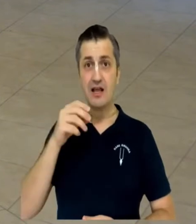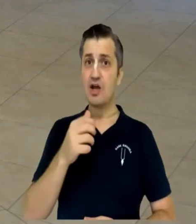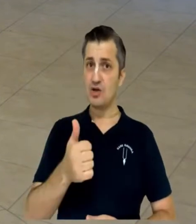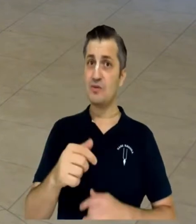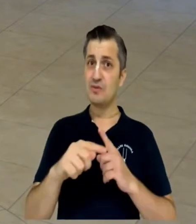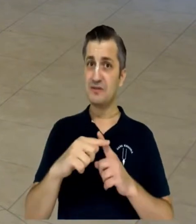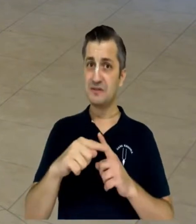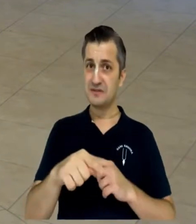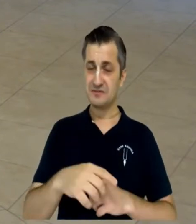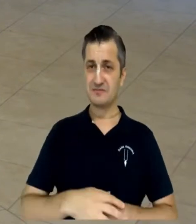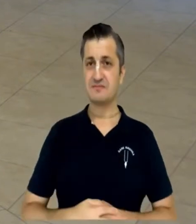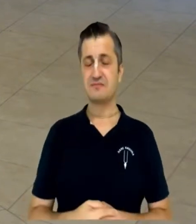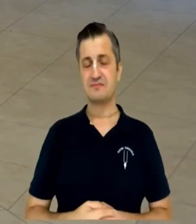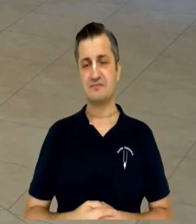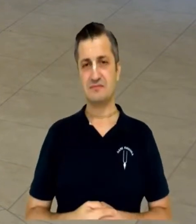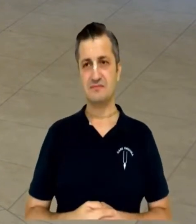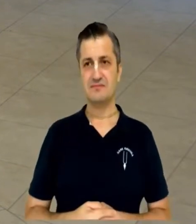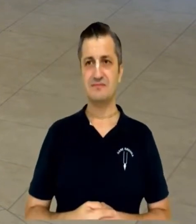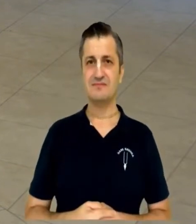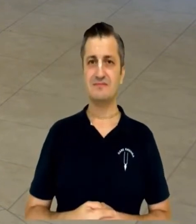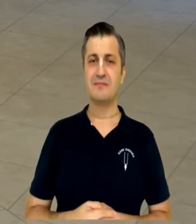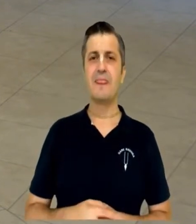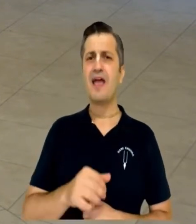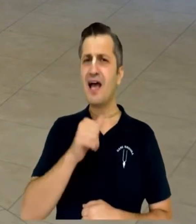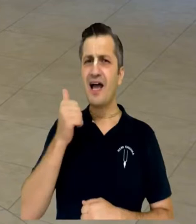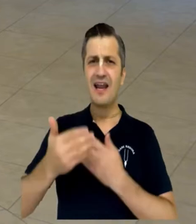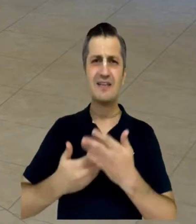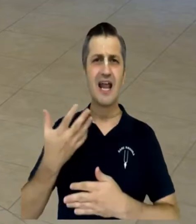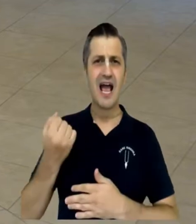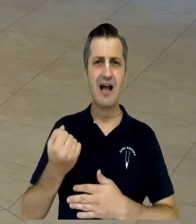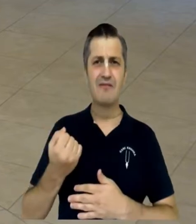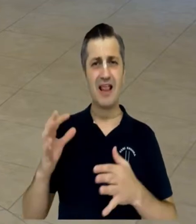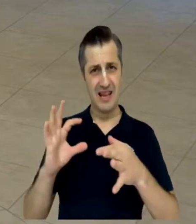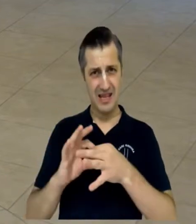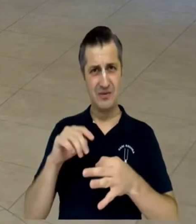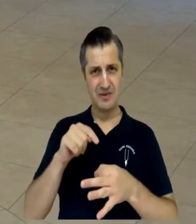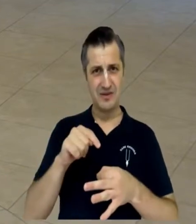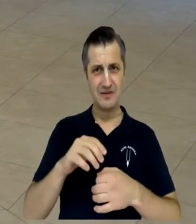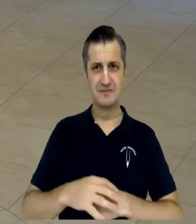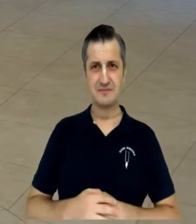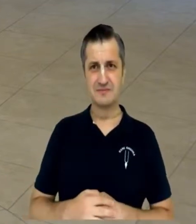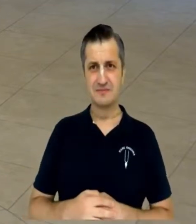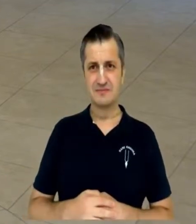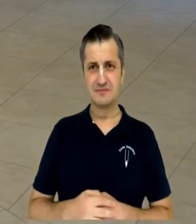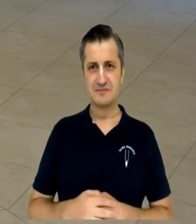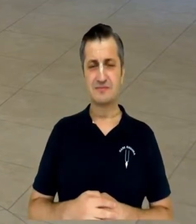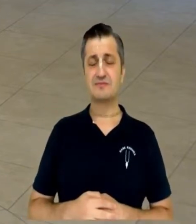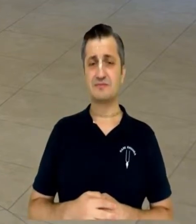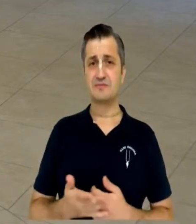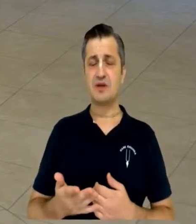yeah, based on this point, there's also a nice story in Black Lotus, which is the biography of His Holiness Bhaktivedanta Maharaj.